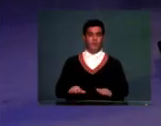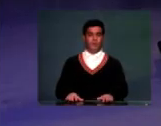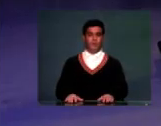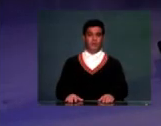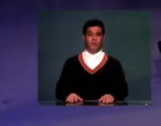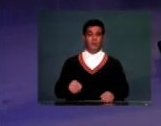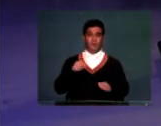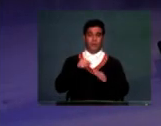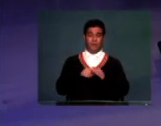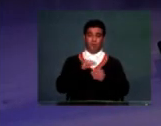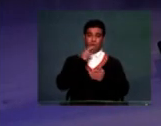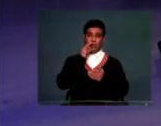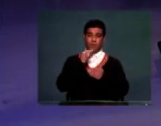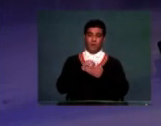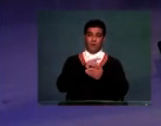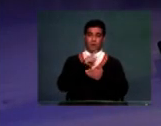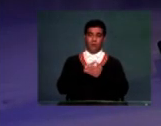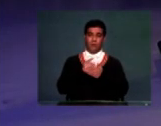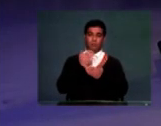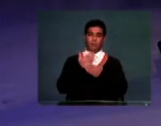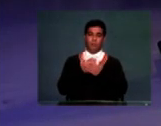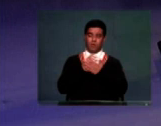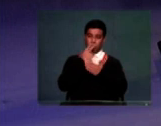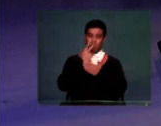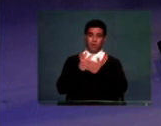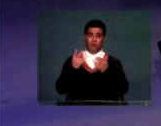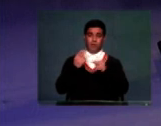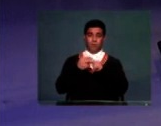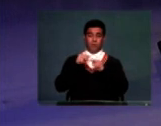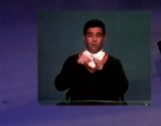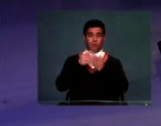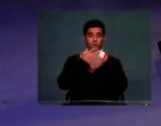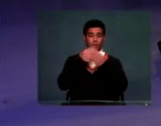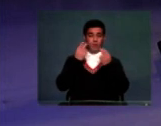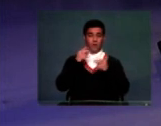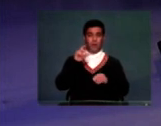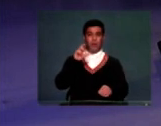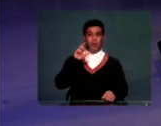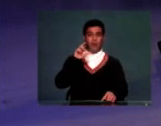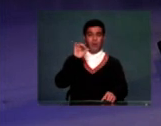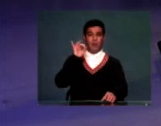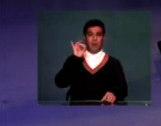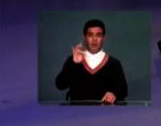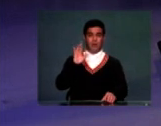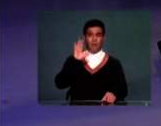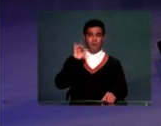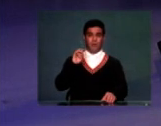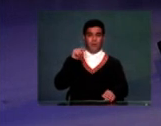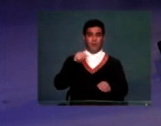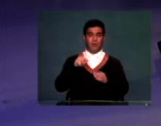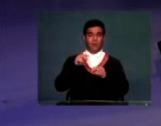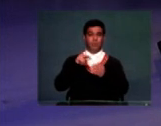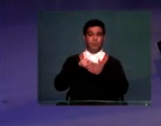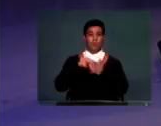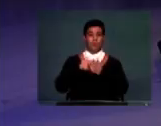Demak, yechimda albatta hosillarga e'tibor beramiz va unutmang, Eyler-Venn diagrammasi yordamida